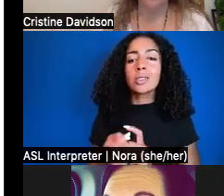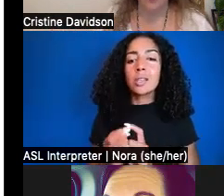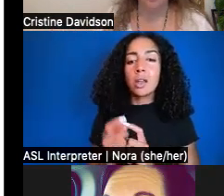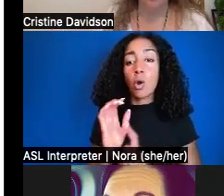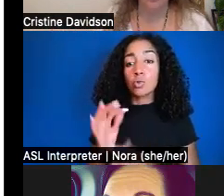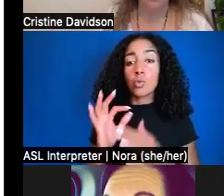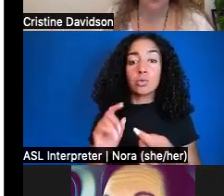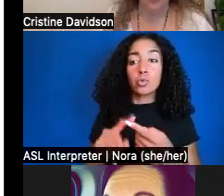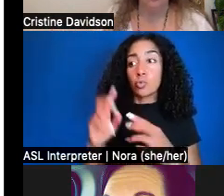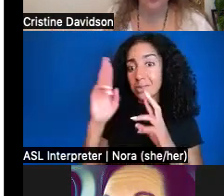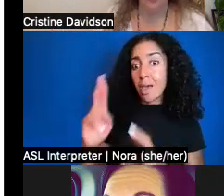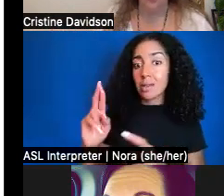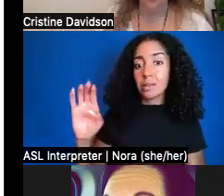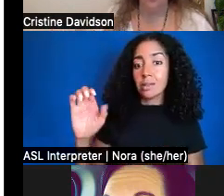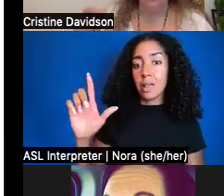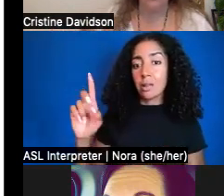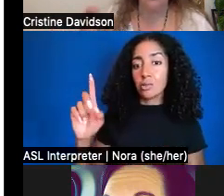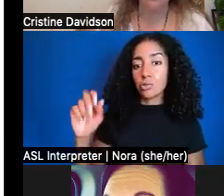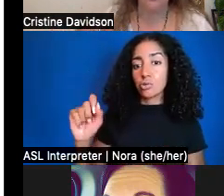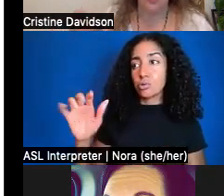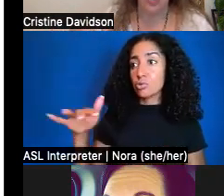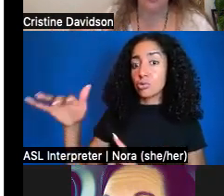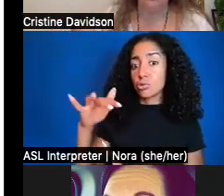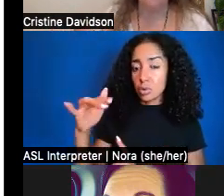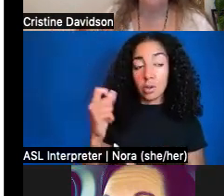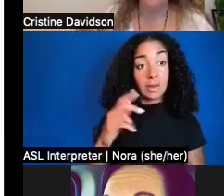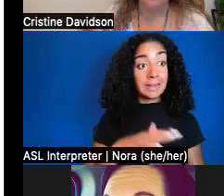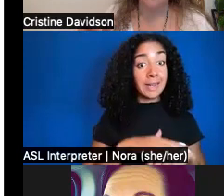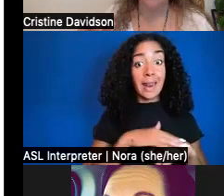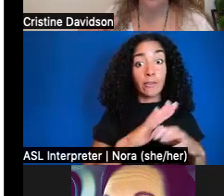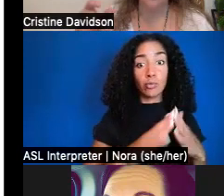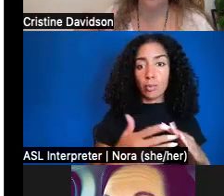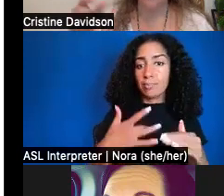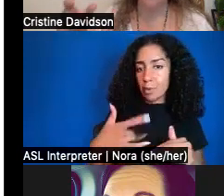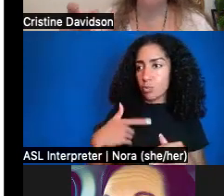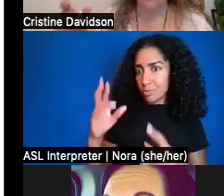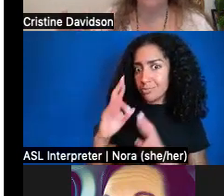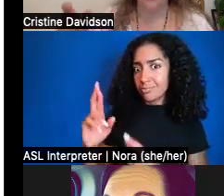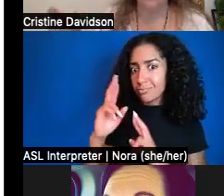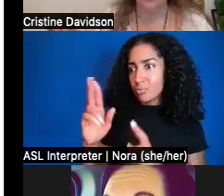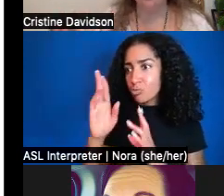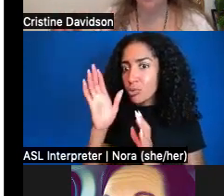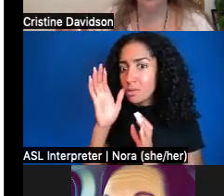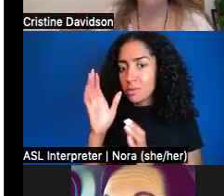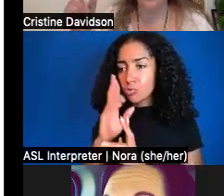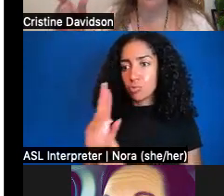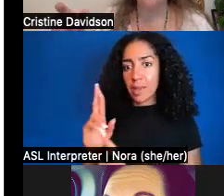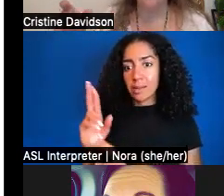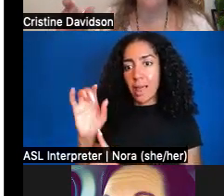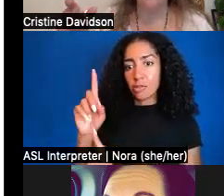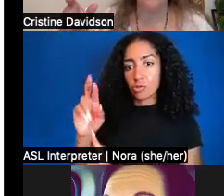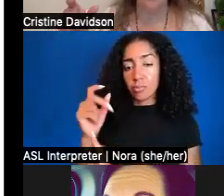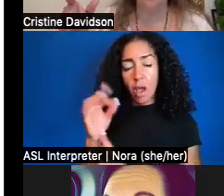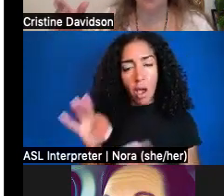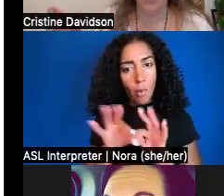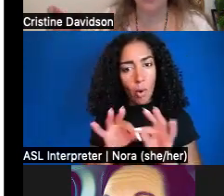and we know that, but also we have to listen to the child and restore their bodily autonomy and respect